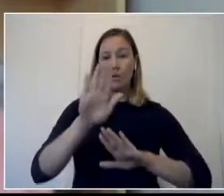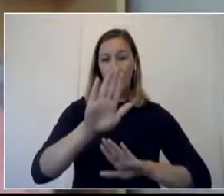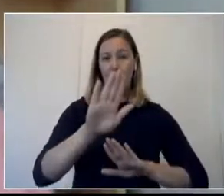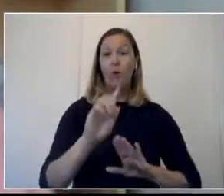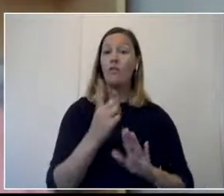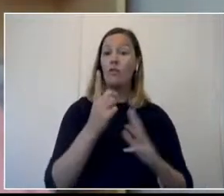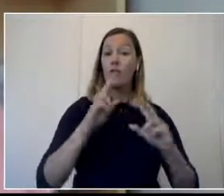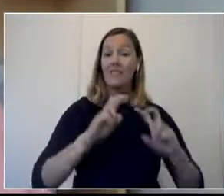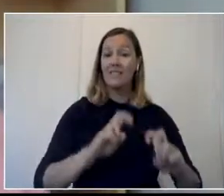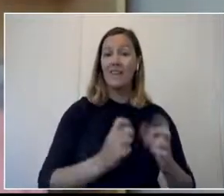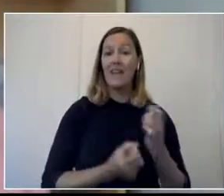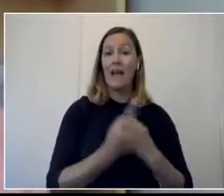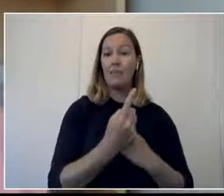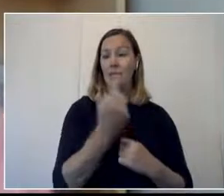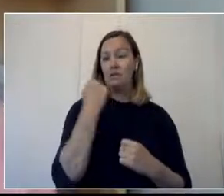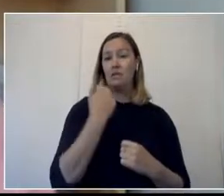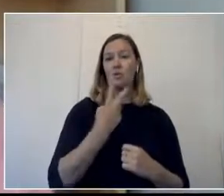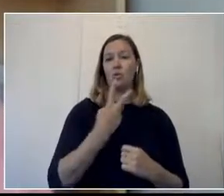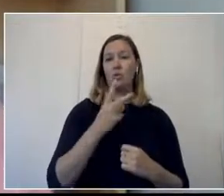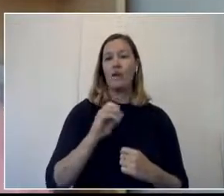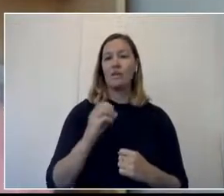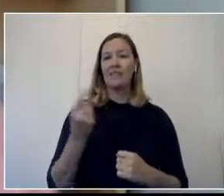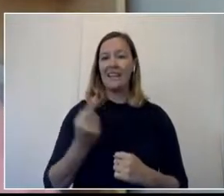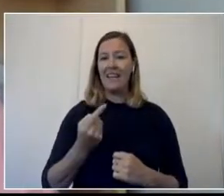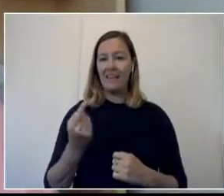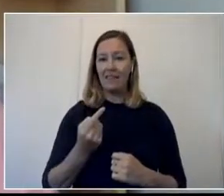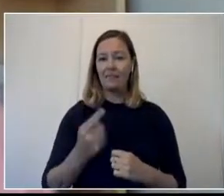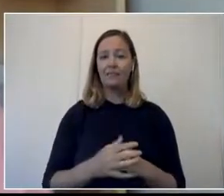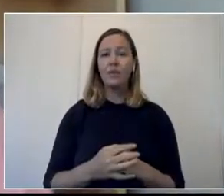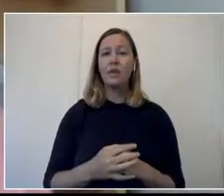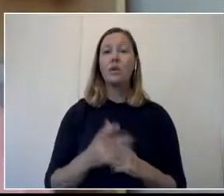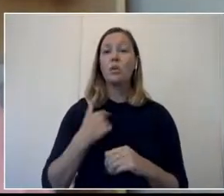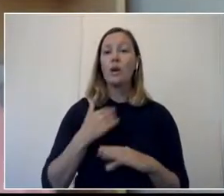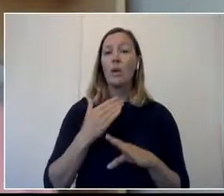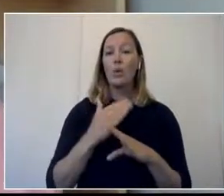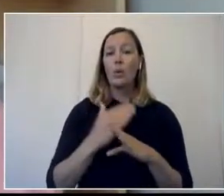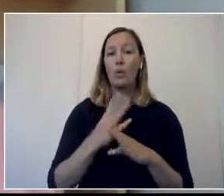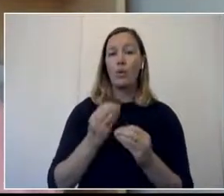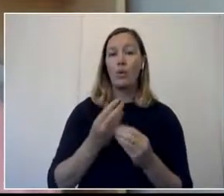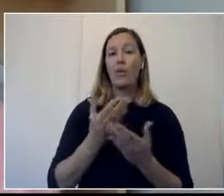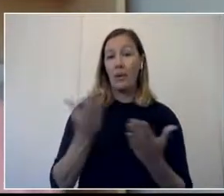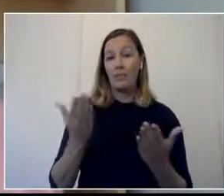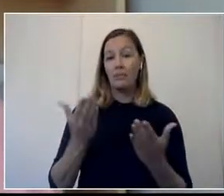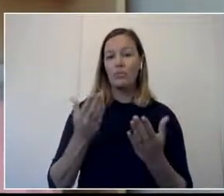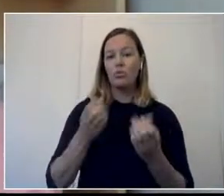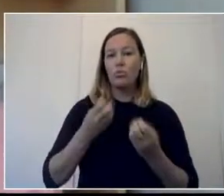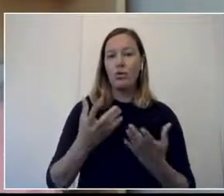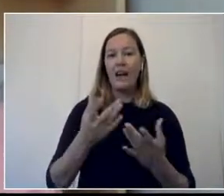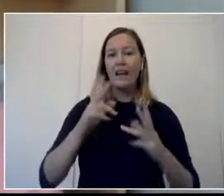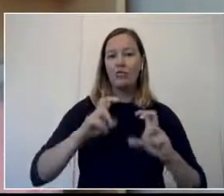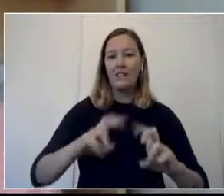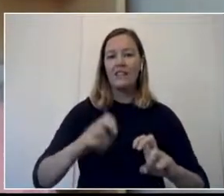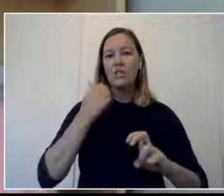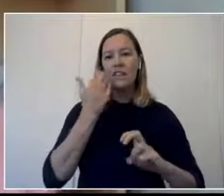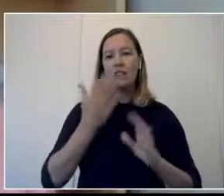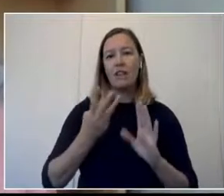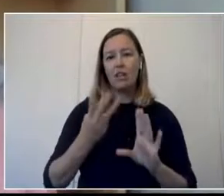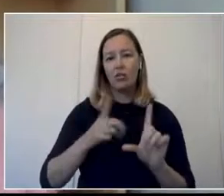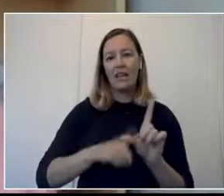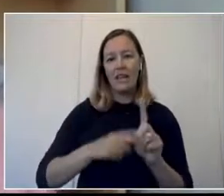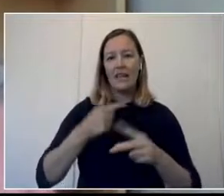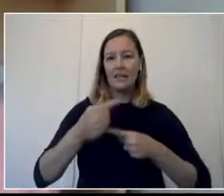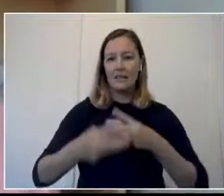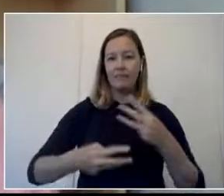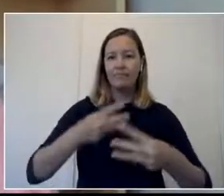back in 2011. So we've been working with them to provide this research every 3 years as part of our ongoing commitment